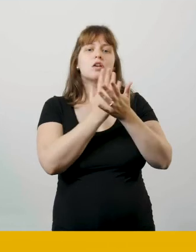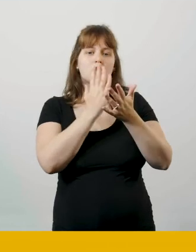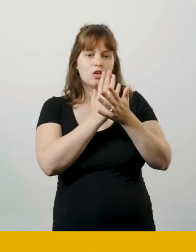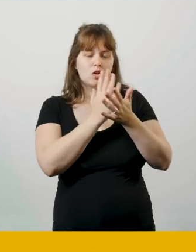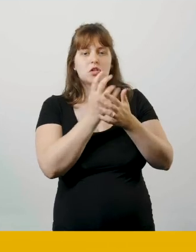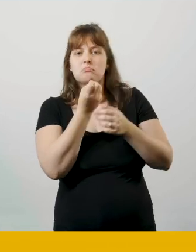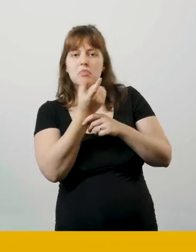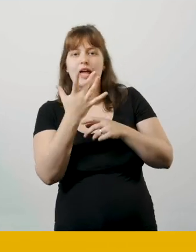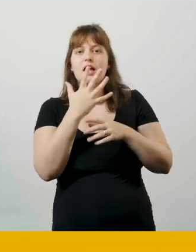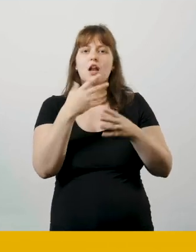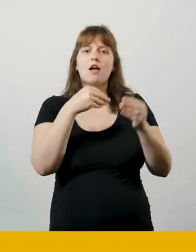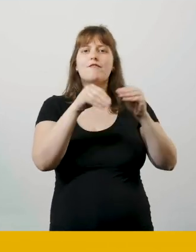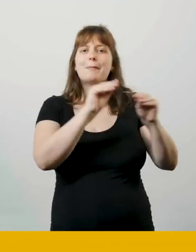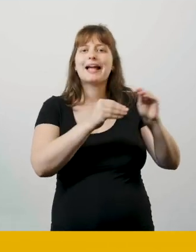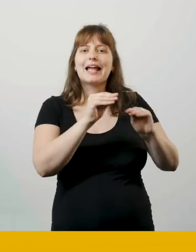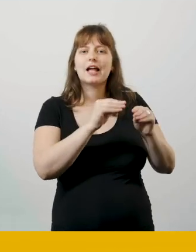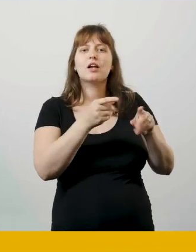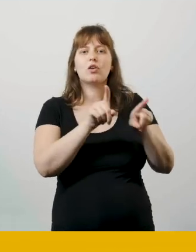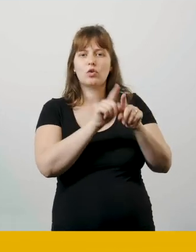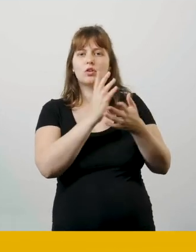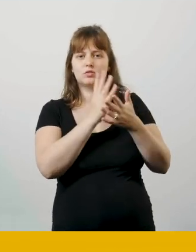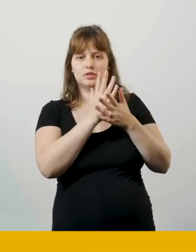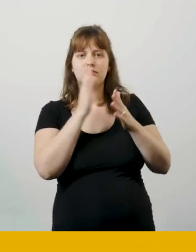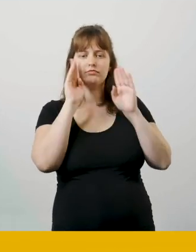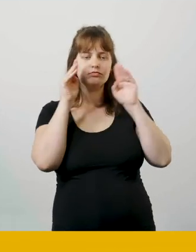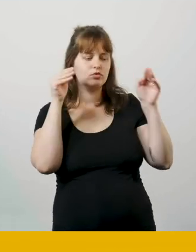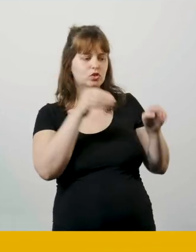couple of packaging.